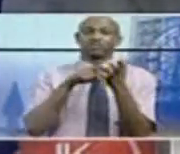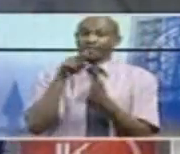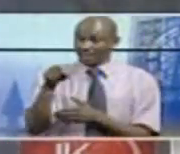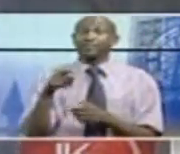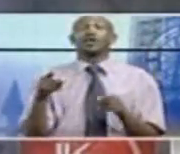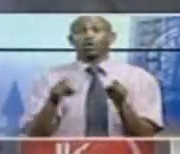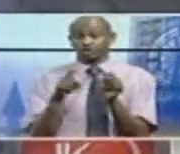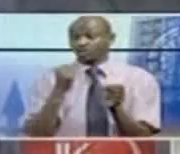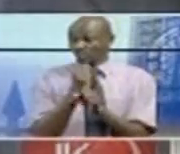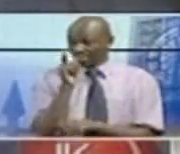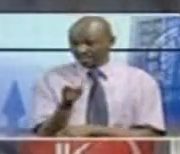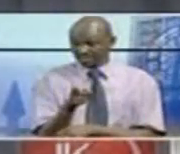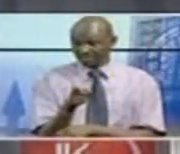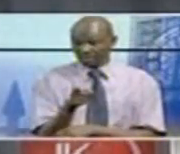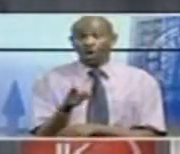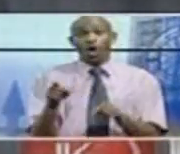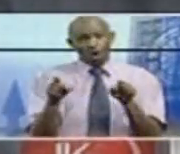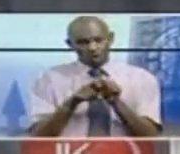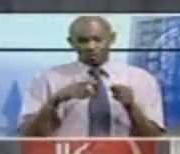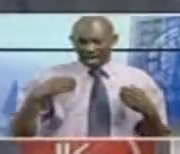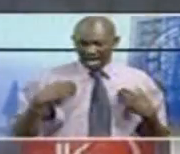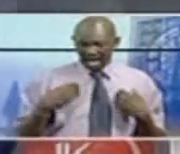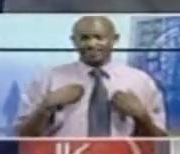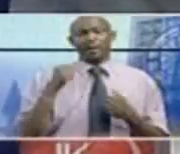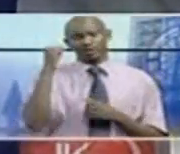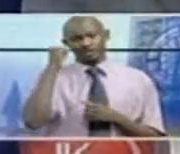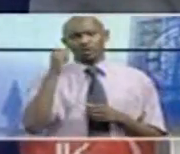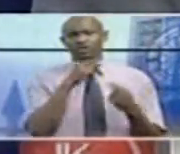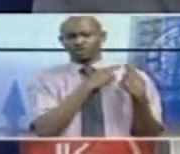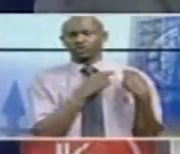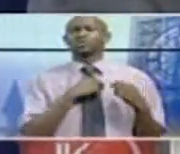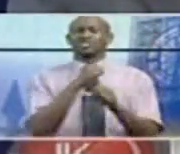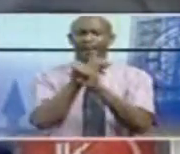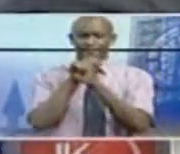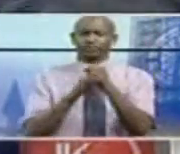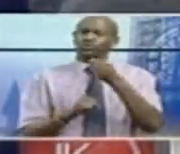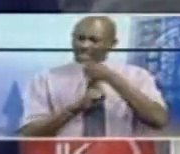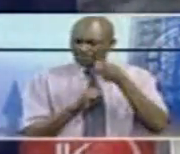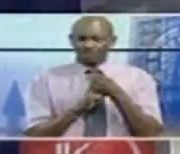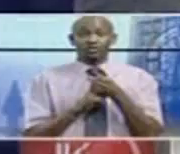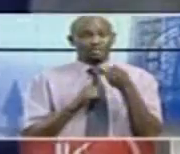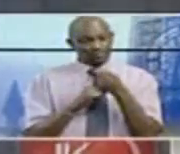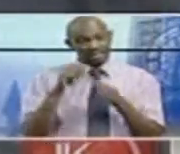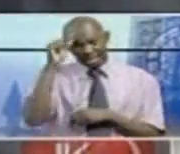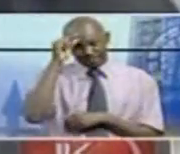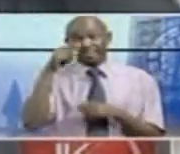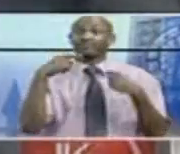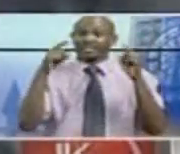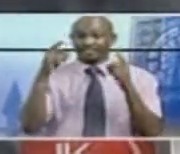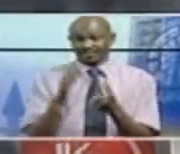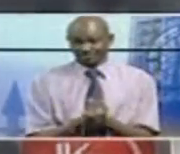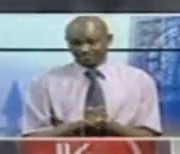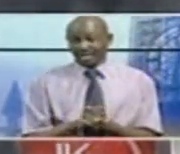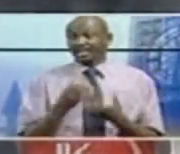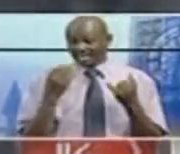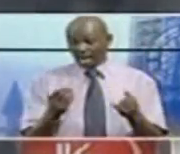do that. I also have a moral obligation and political duty to support the government of the day on areas that it needs to succeed. Now, you